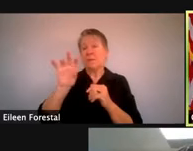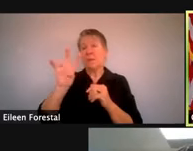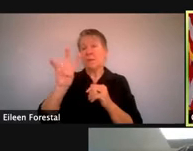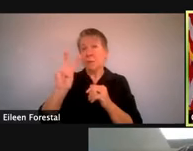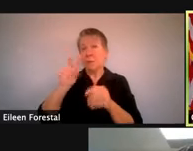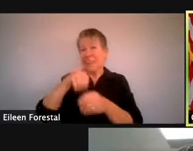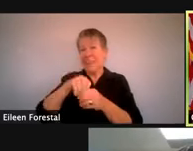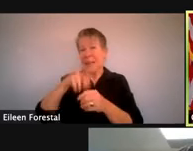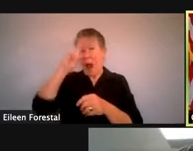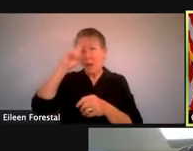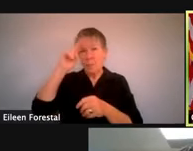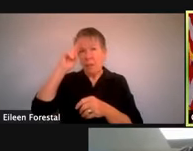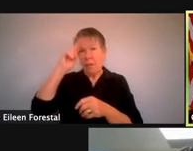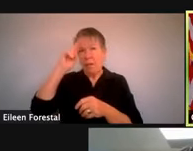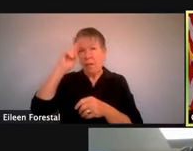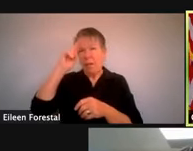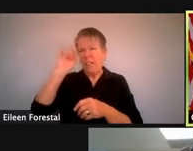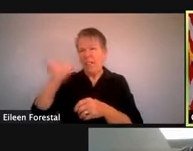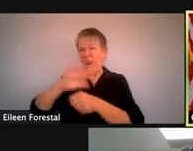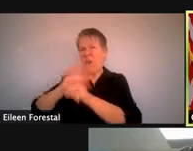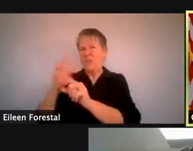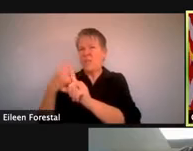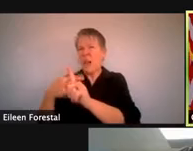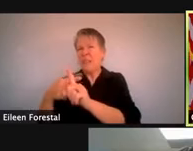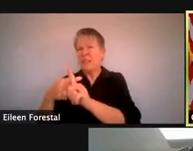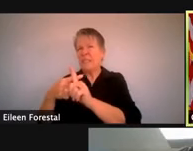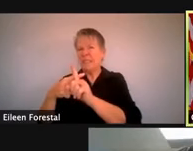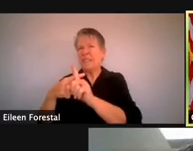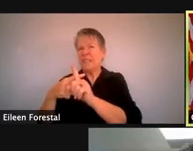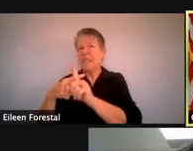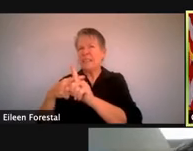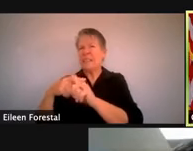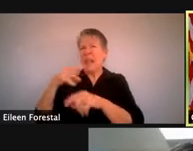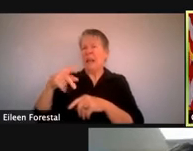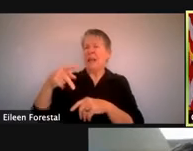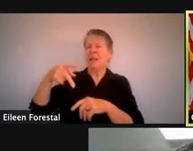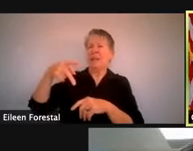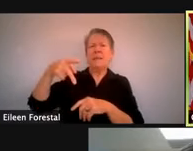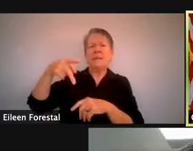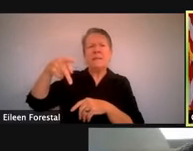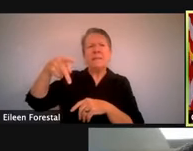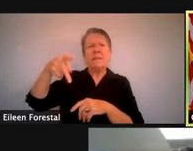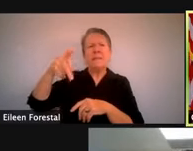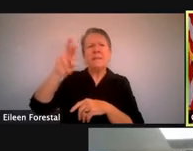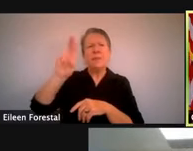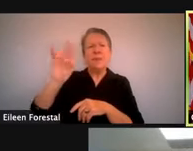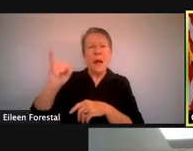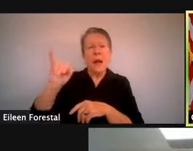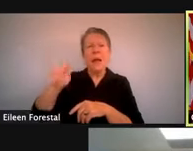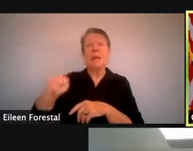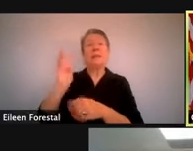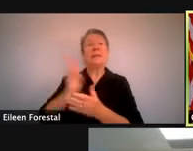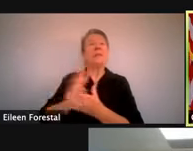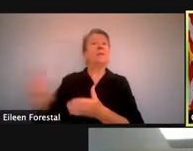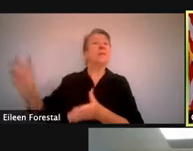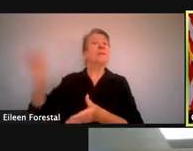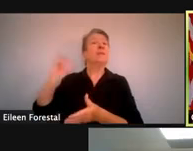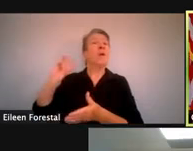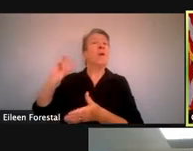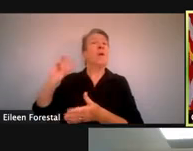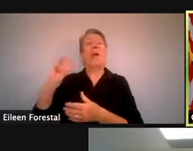positive patients and PUIs under investigation. A short 6 weeks ago, the 7-day rolling average of the